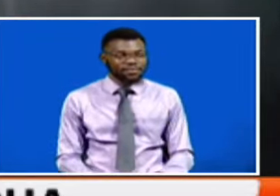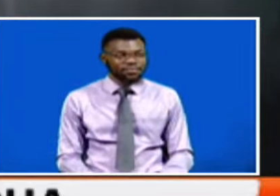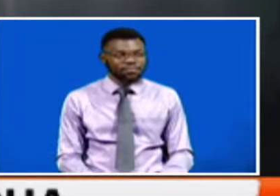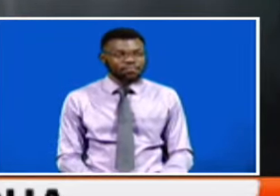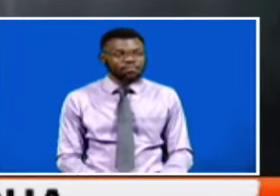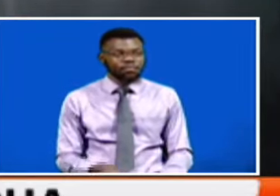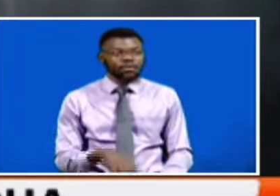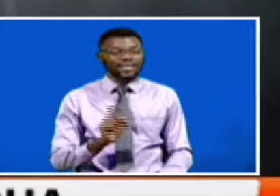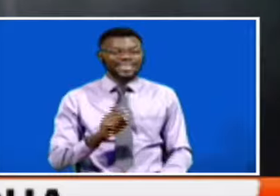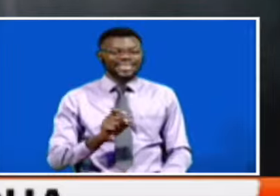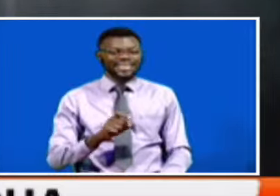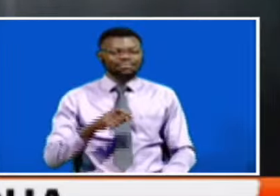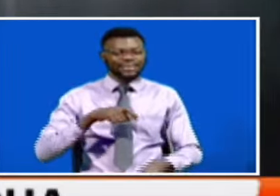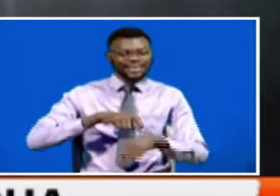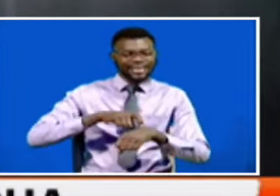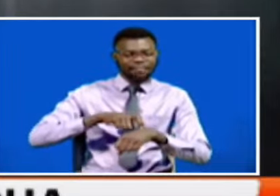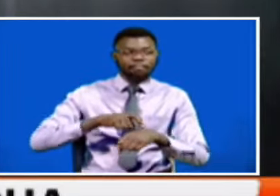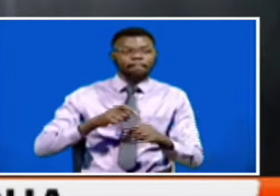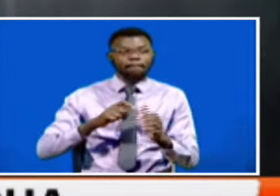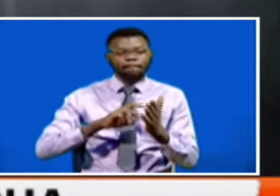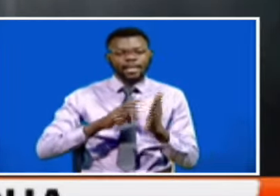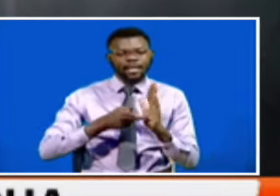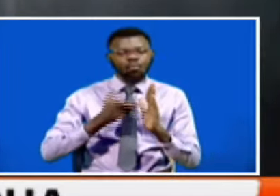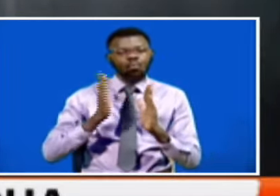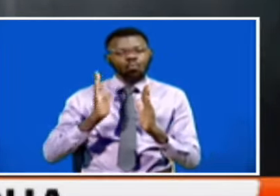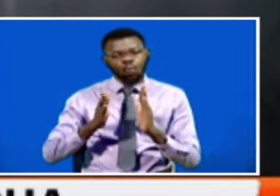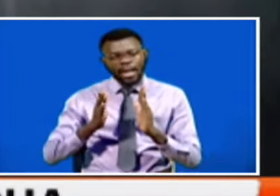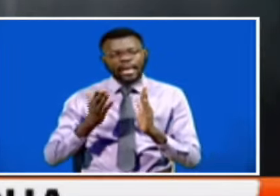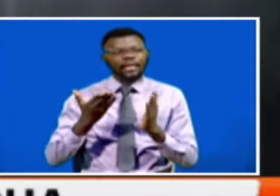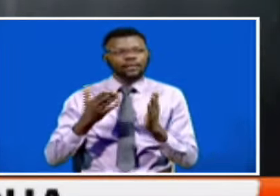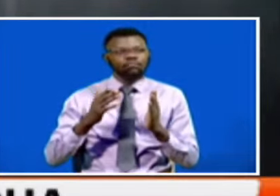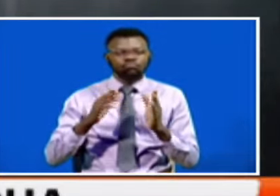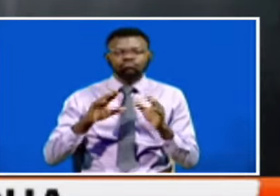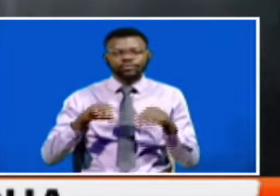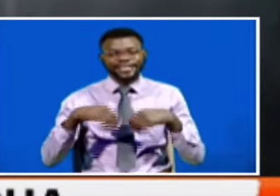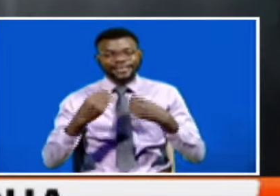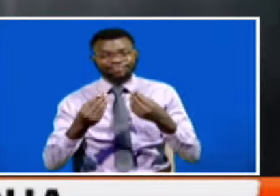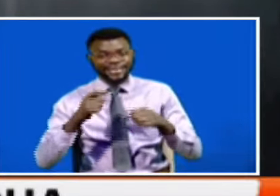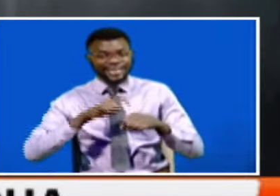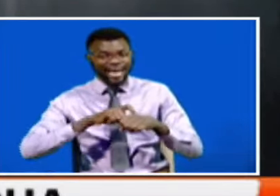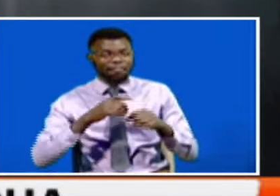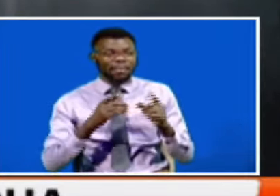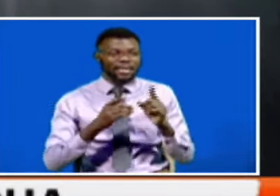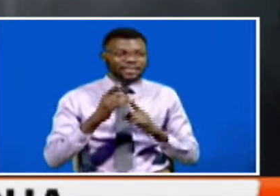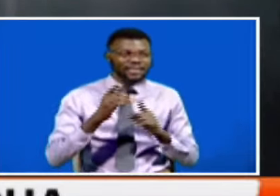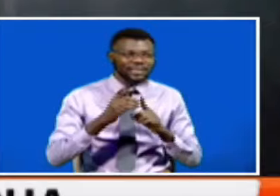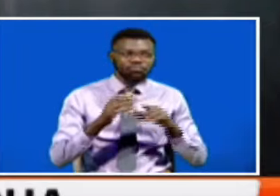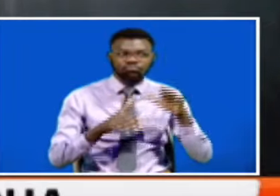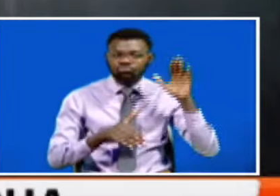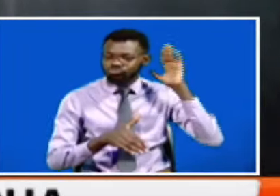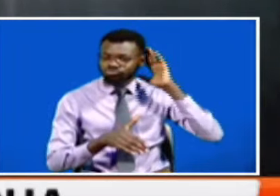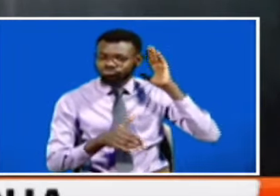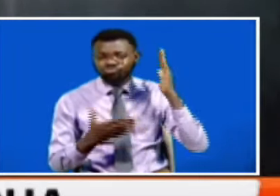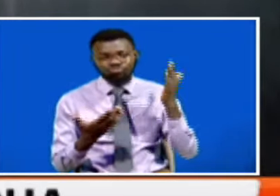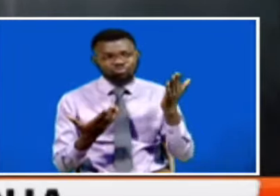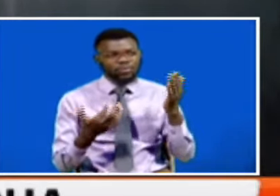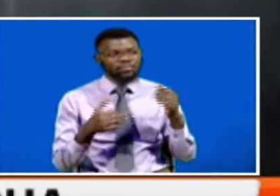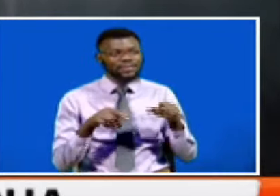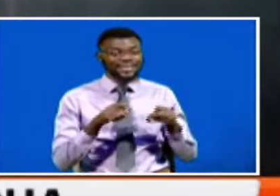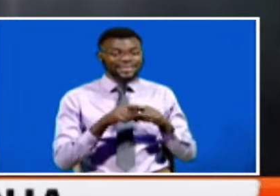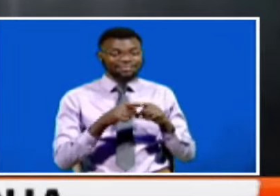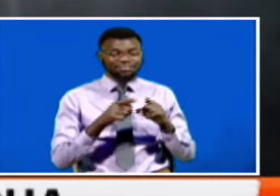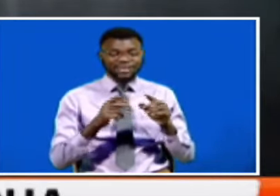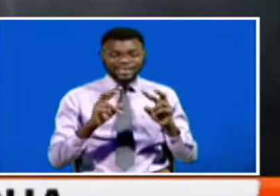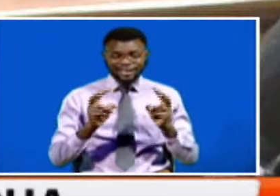time, I will grant a hearing date. Neither the prosecution nor the defense will suffer any prejudice except this matter